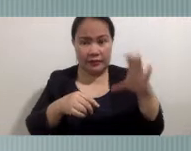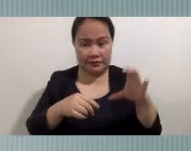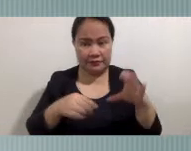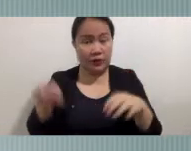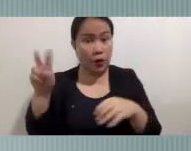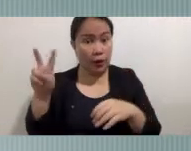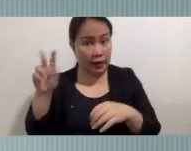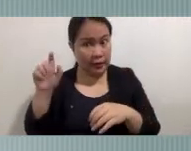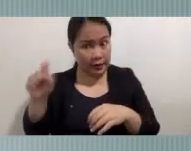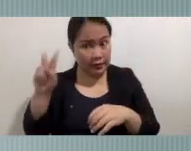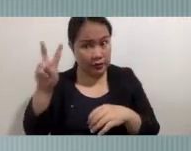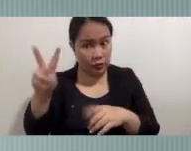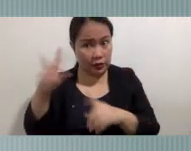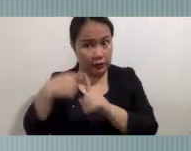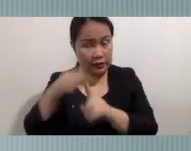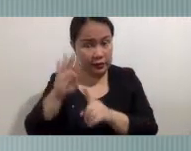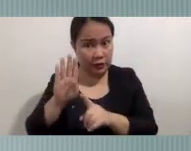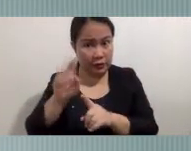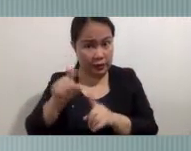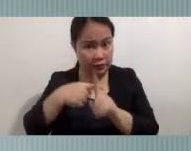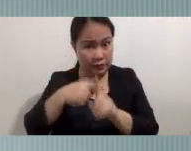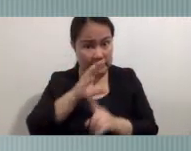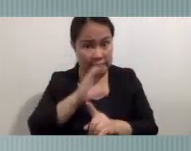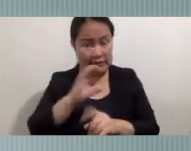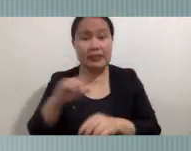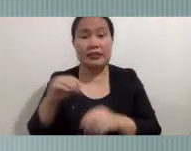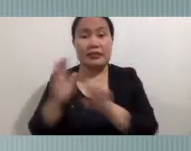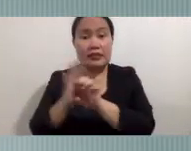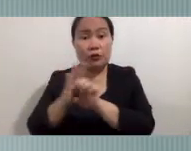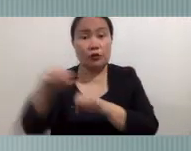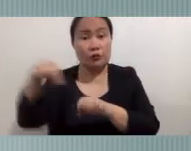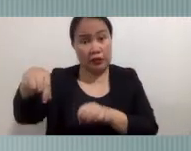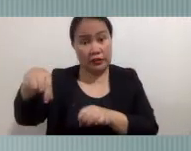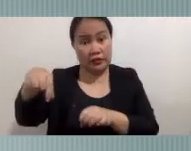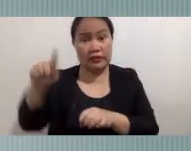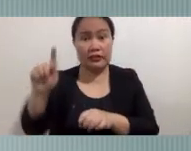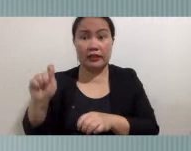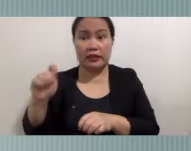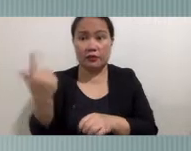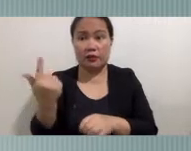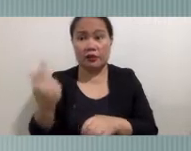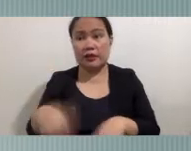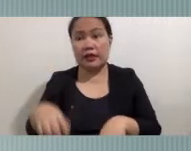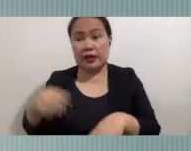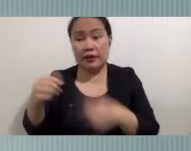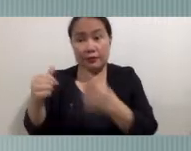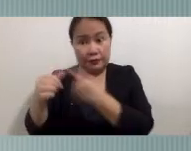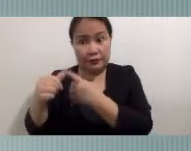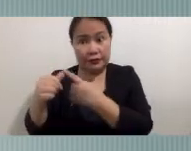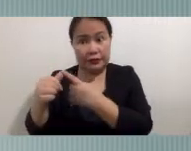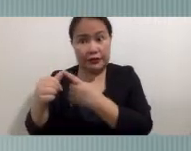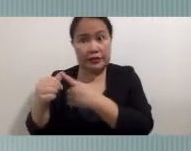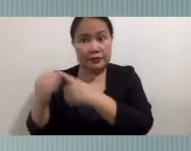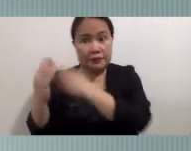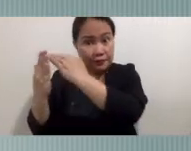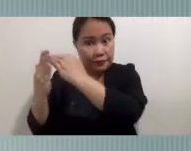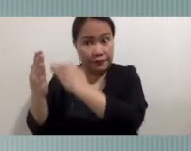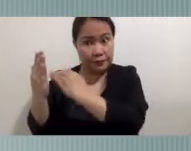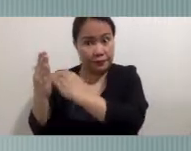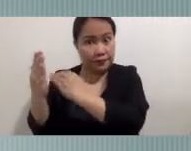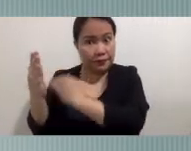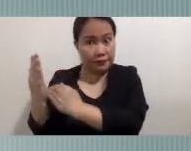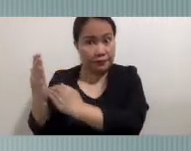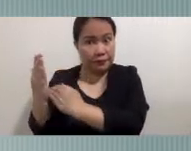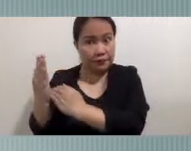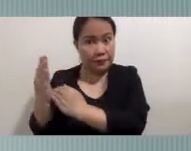of quadratic trinomial. So, paano natin siya ifa-factor? First, we will list all pairs of